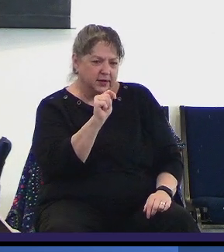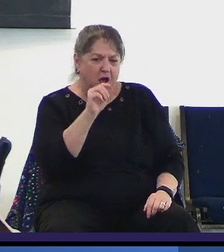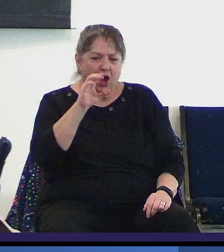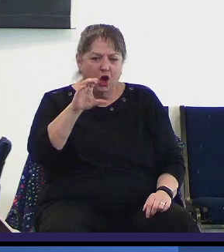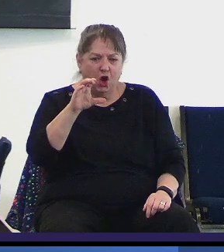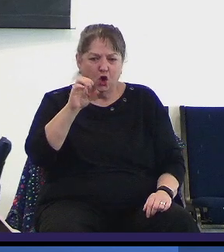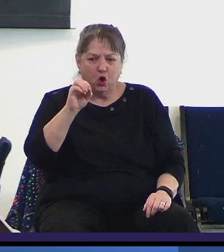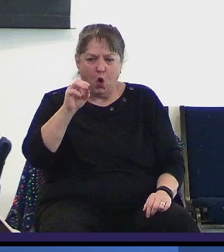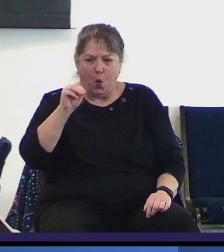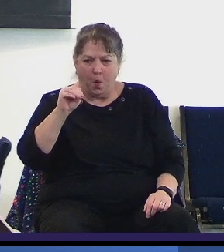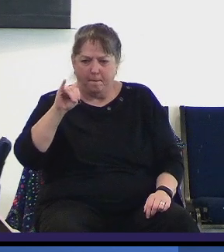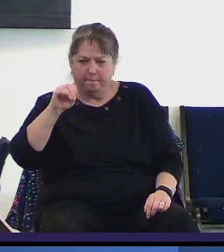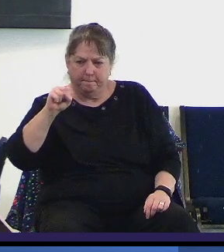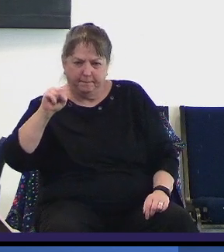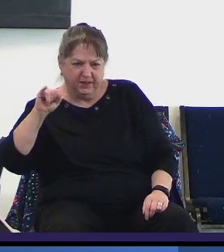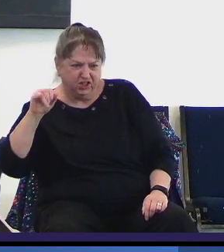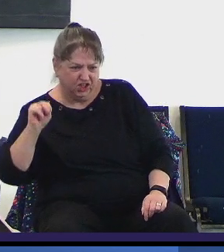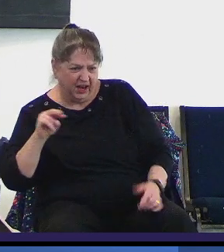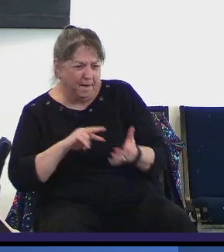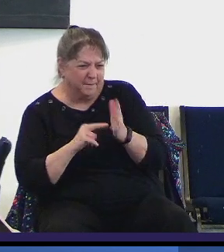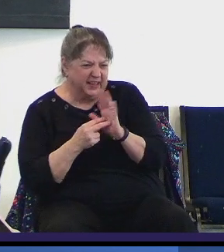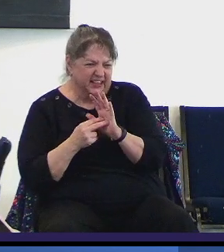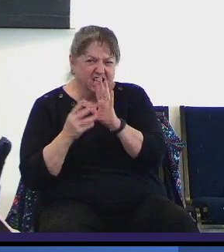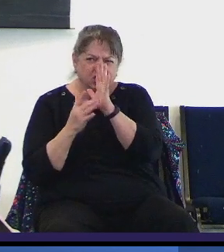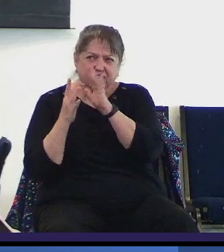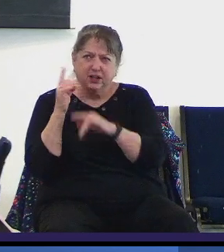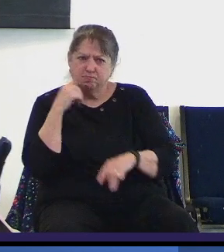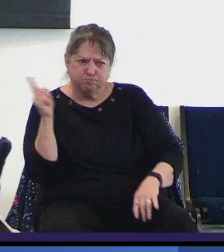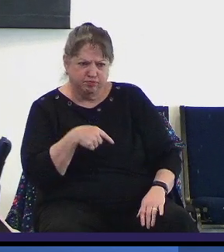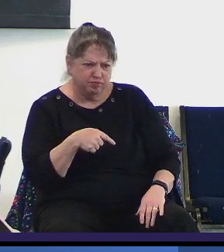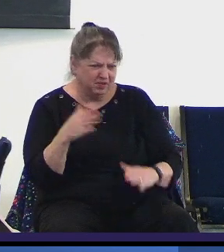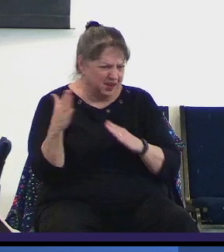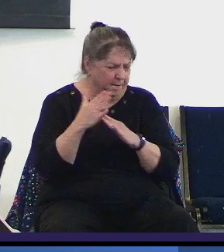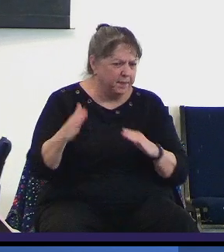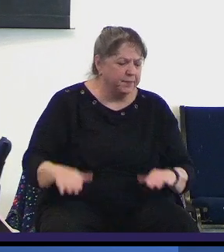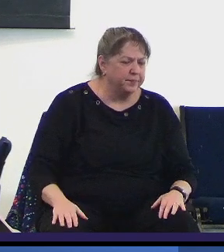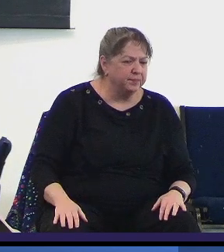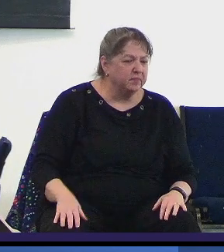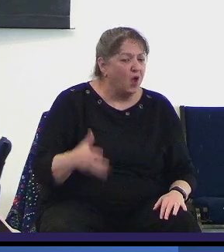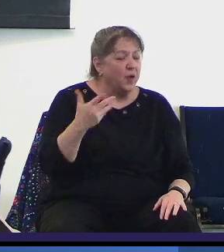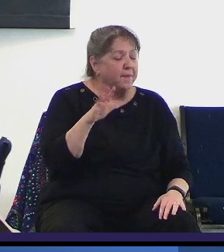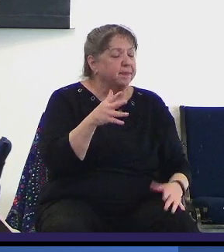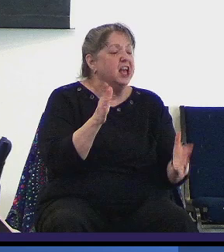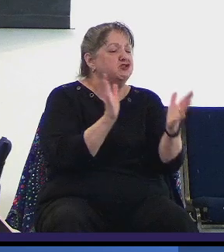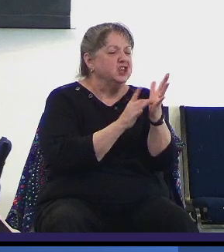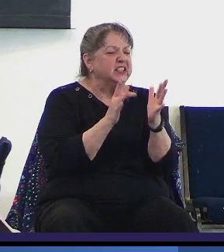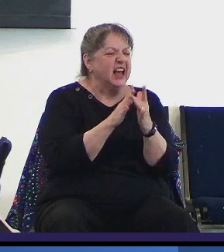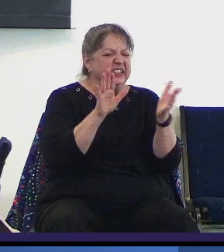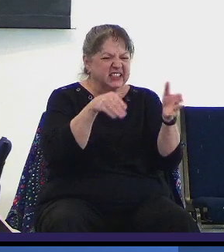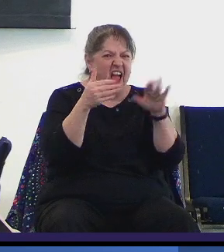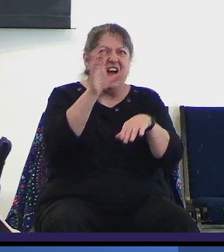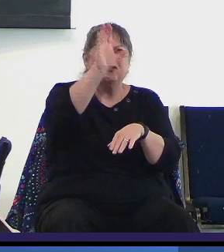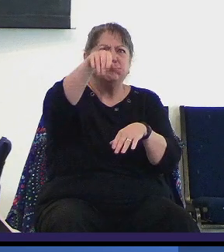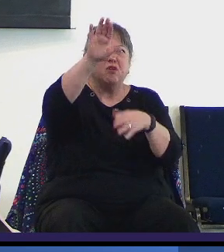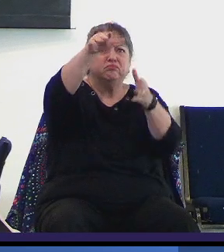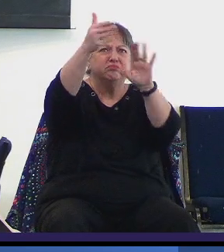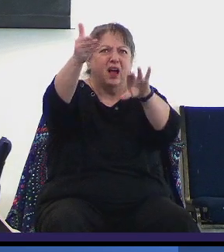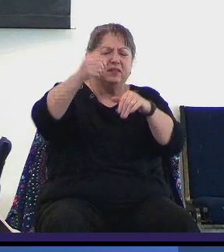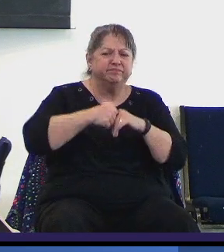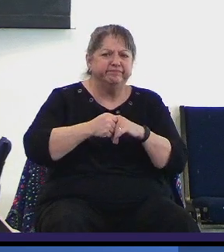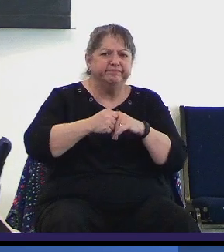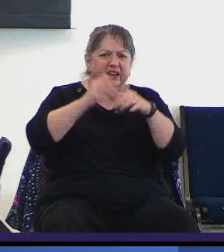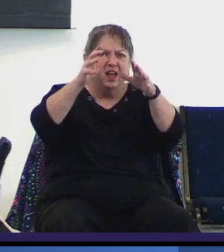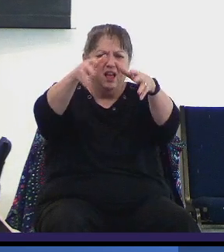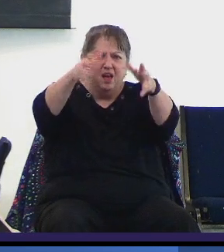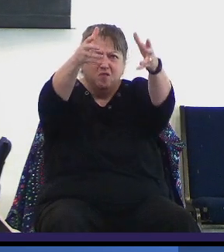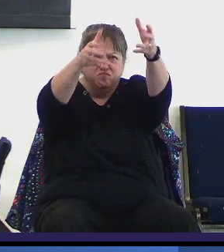So Jesus was crucified, and he's in the grave, and two women decide to go to the tomb to see Jesus. And when